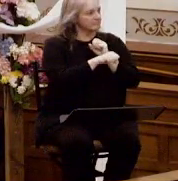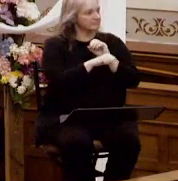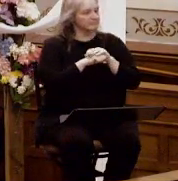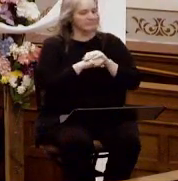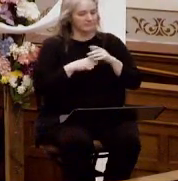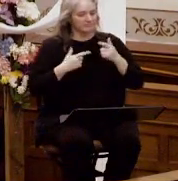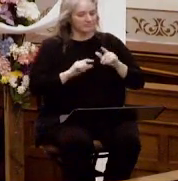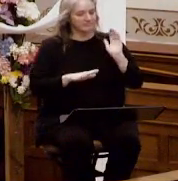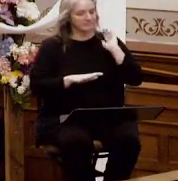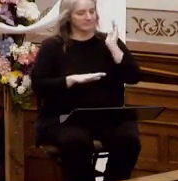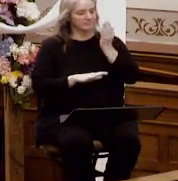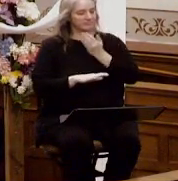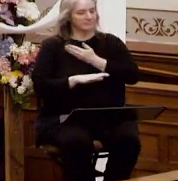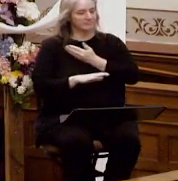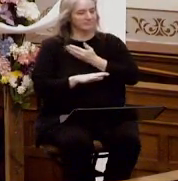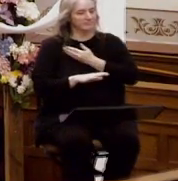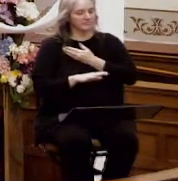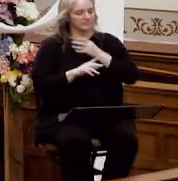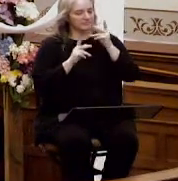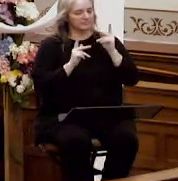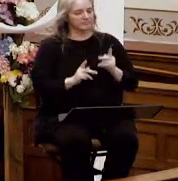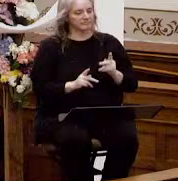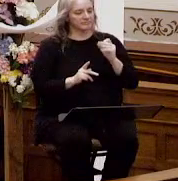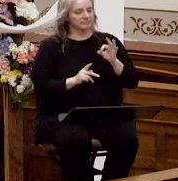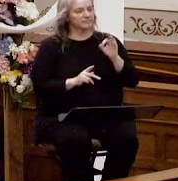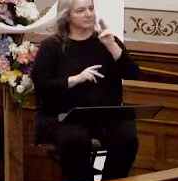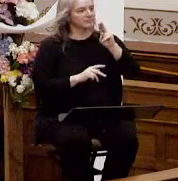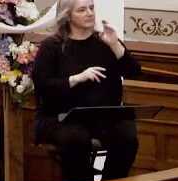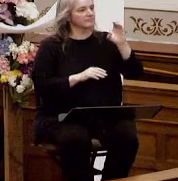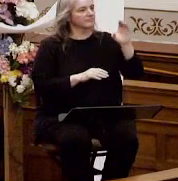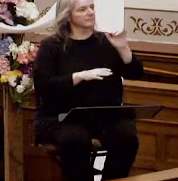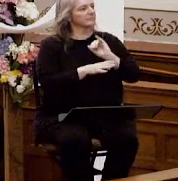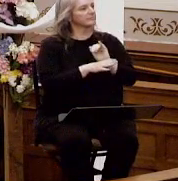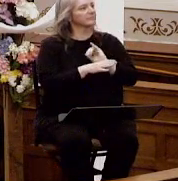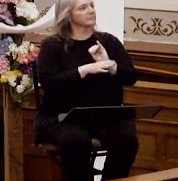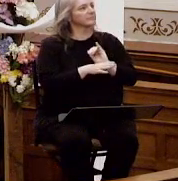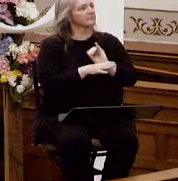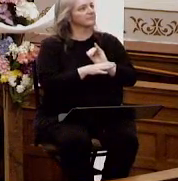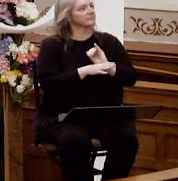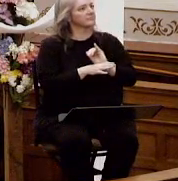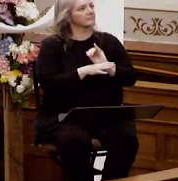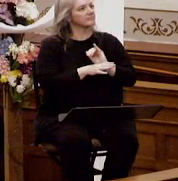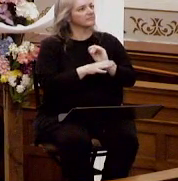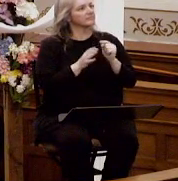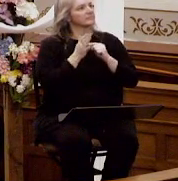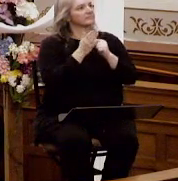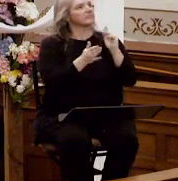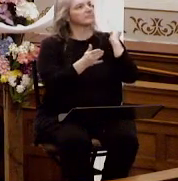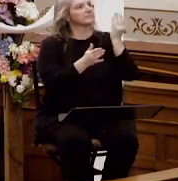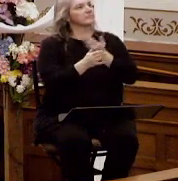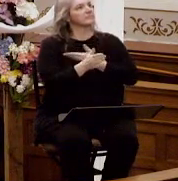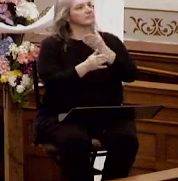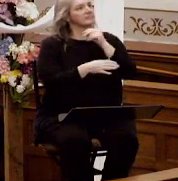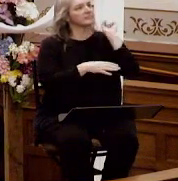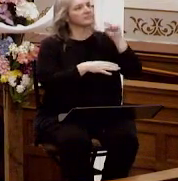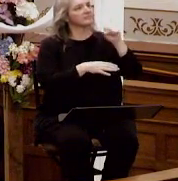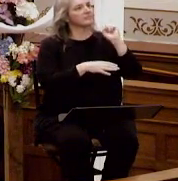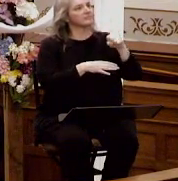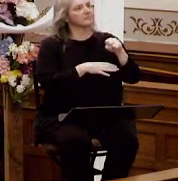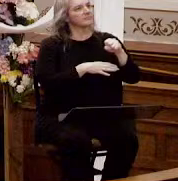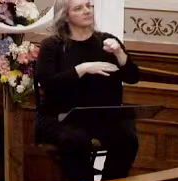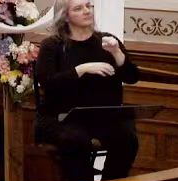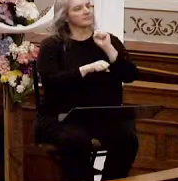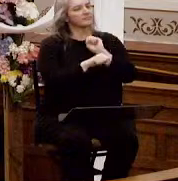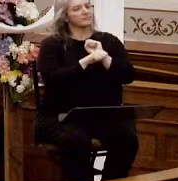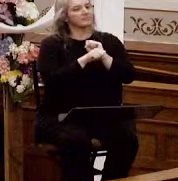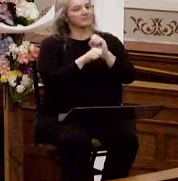Let us, the members of the United Church of Christ Congregational in Yankton, express our welcome and affirm our mutual ministry in